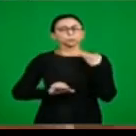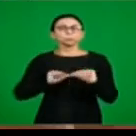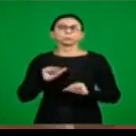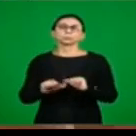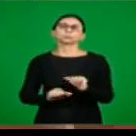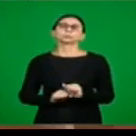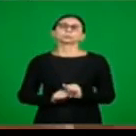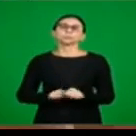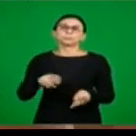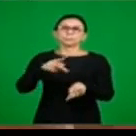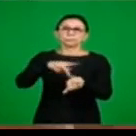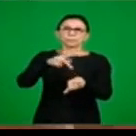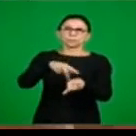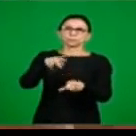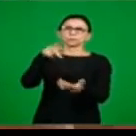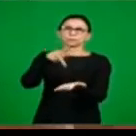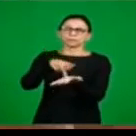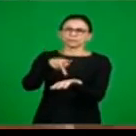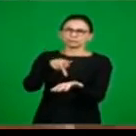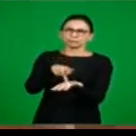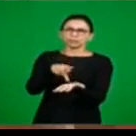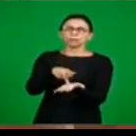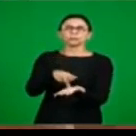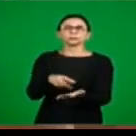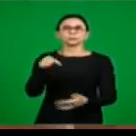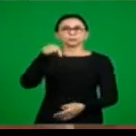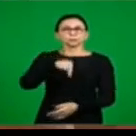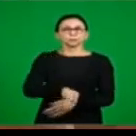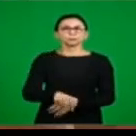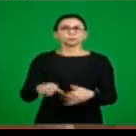that never changes. He's living the word, the truth.